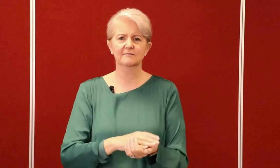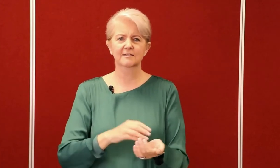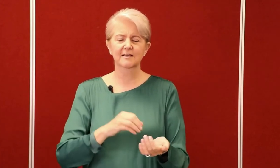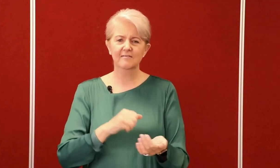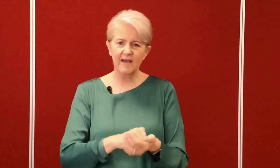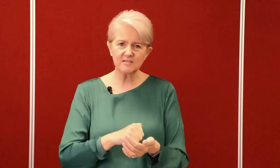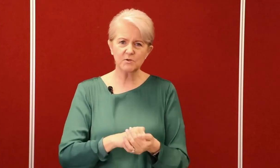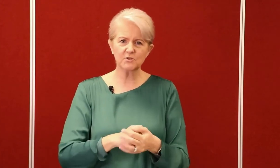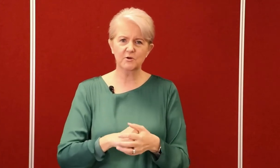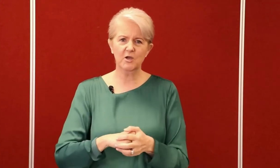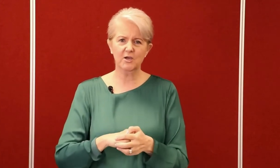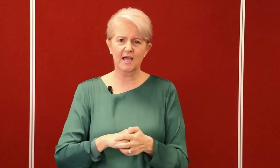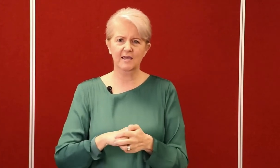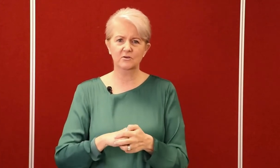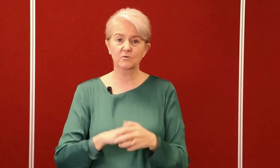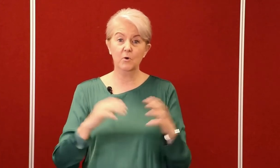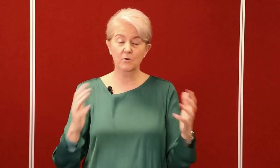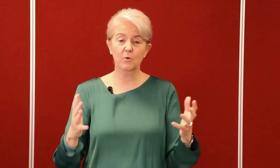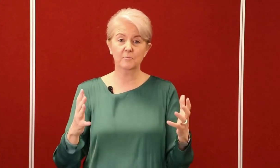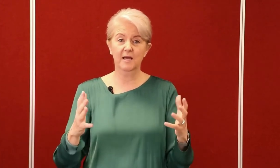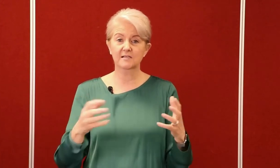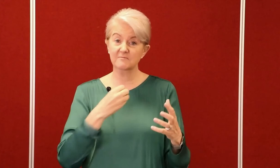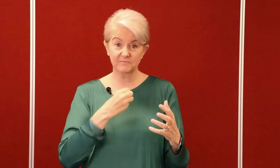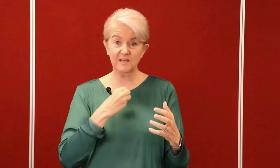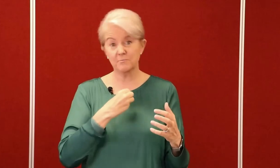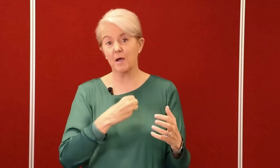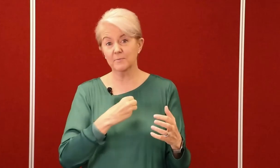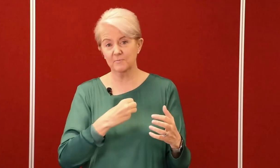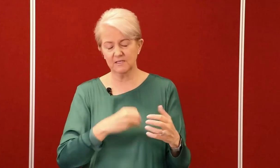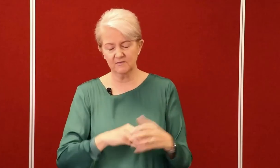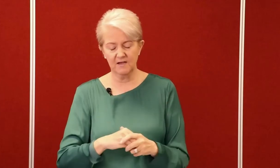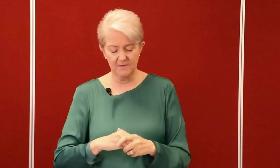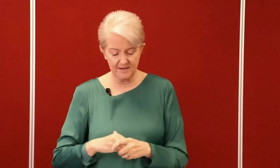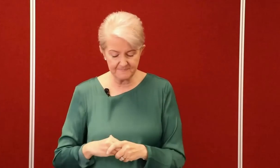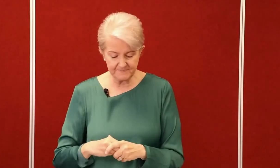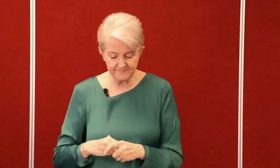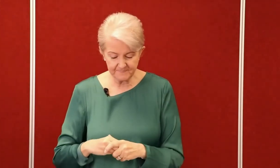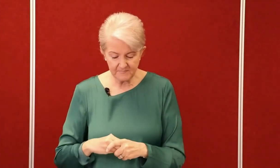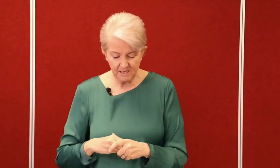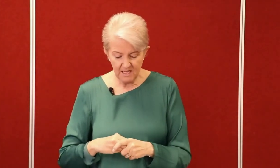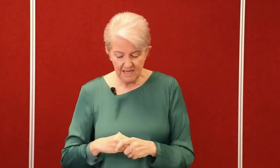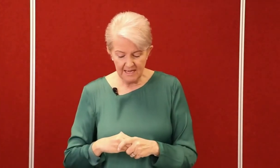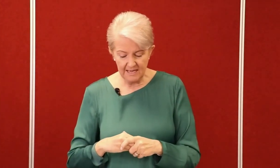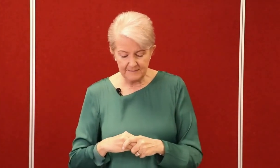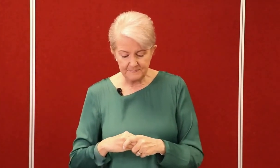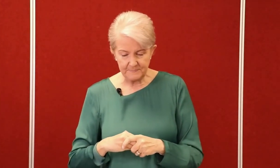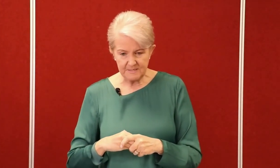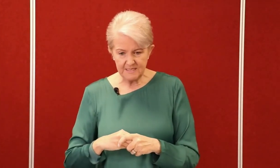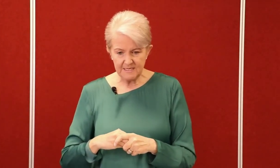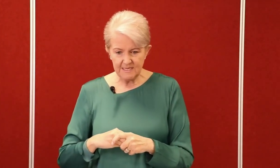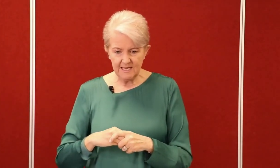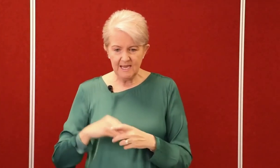okay. That's what's got to be okay in your workplace. That's my perspective anyway.